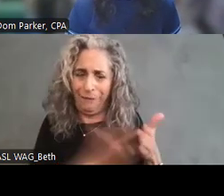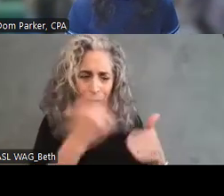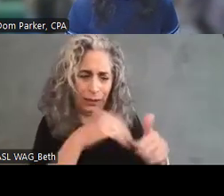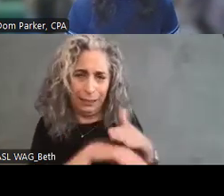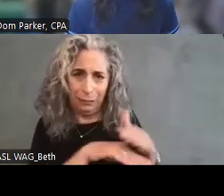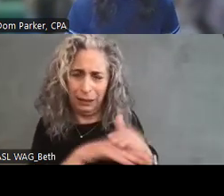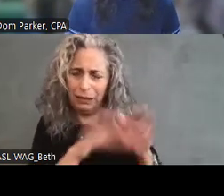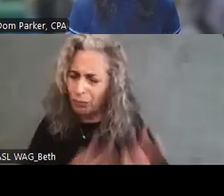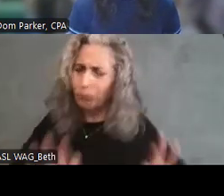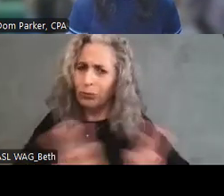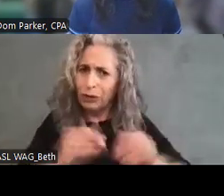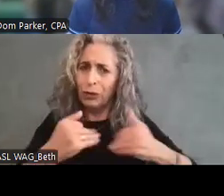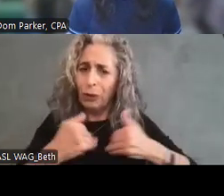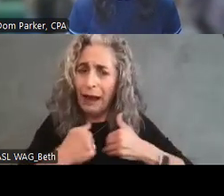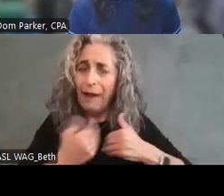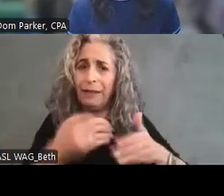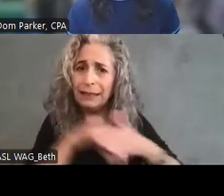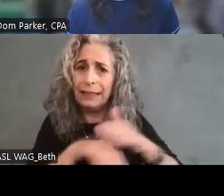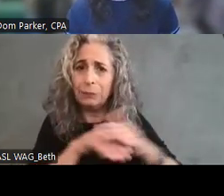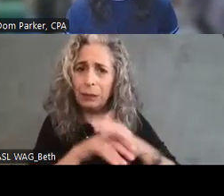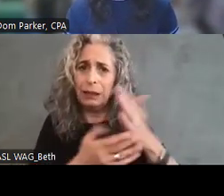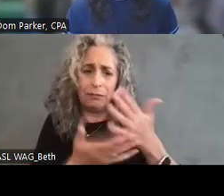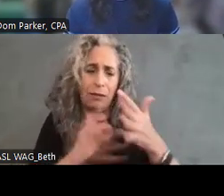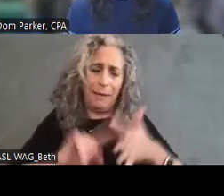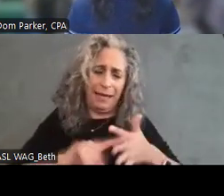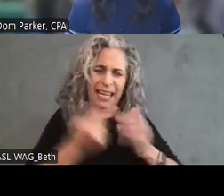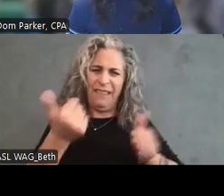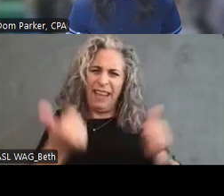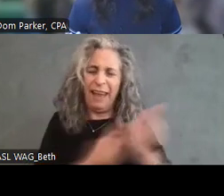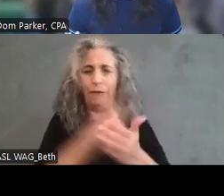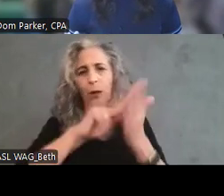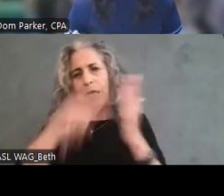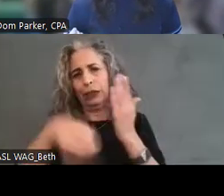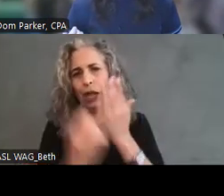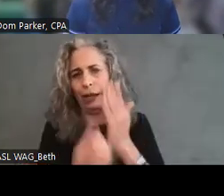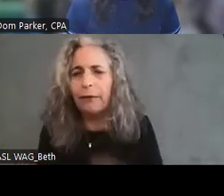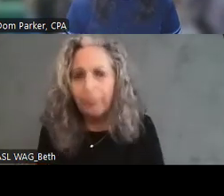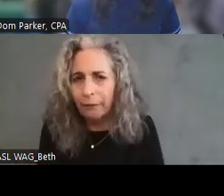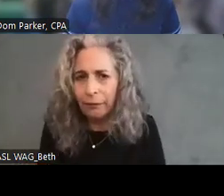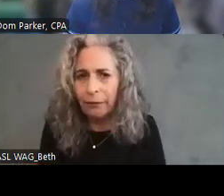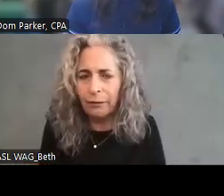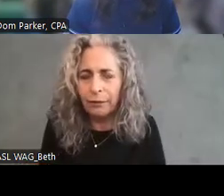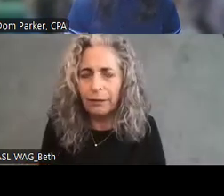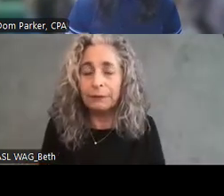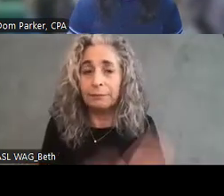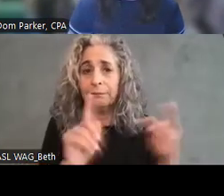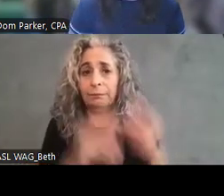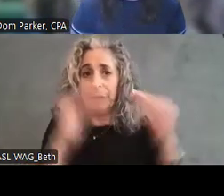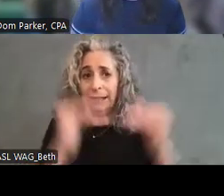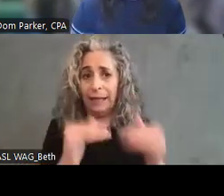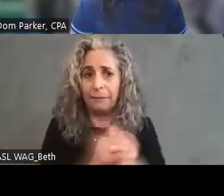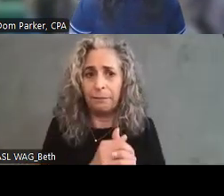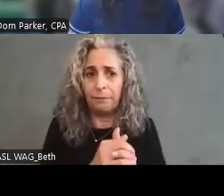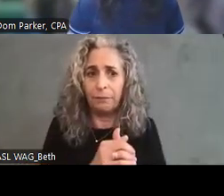have, and accessibility should absolutely be at the start of any project. The next thing would be the